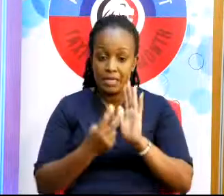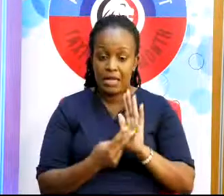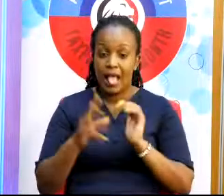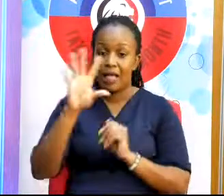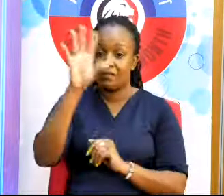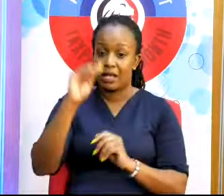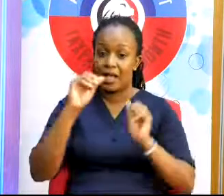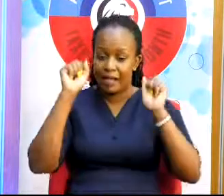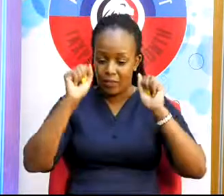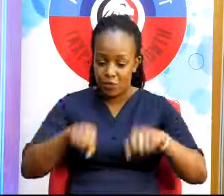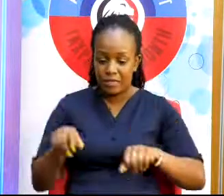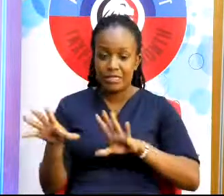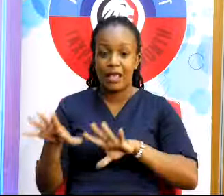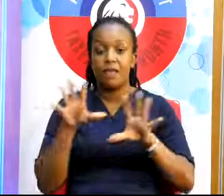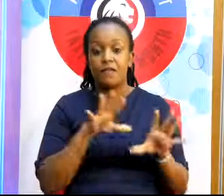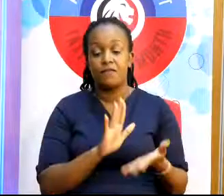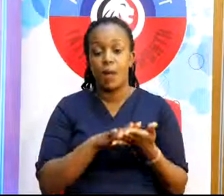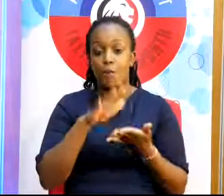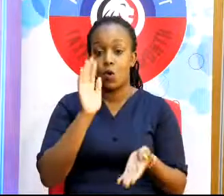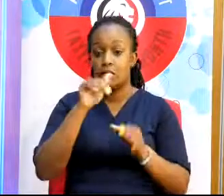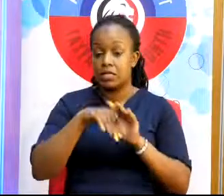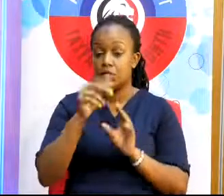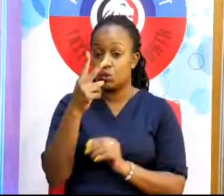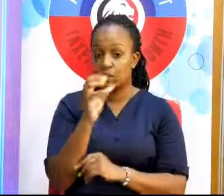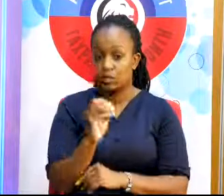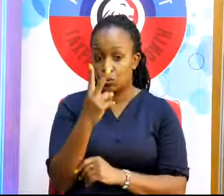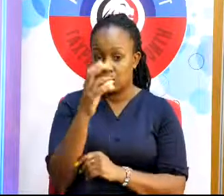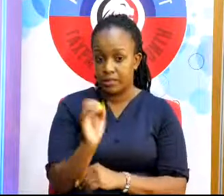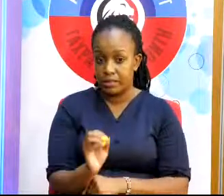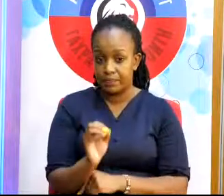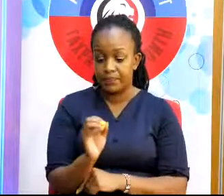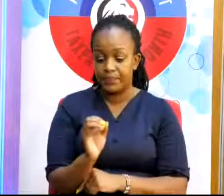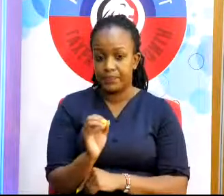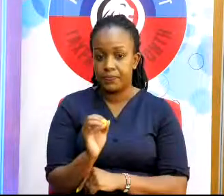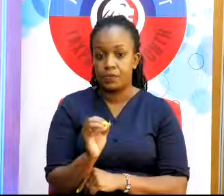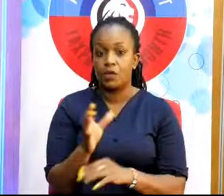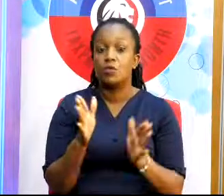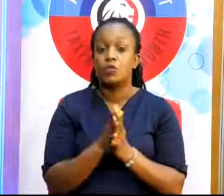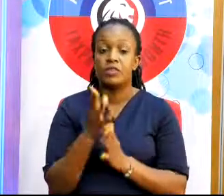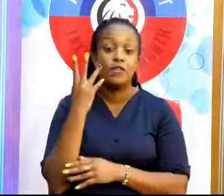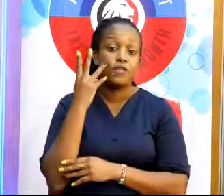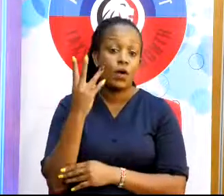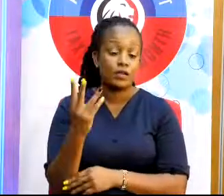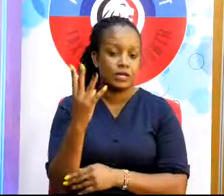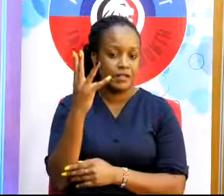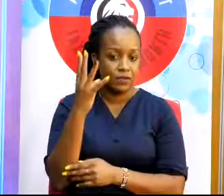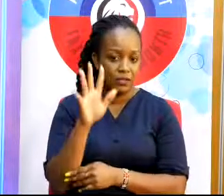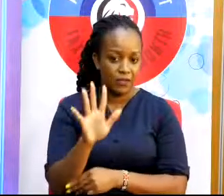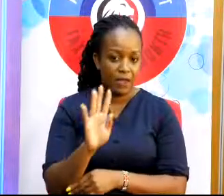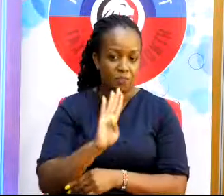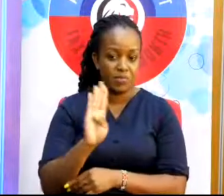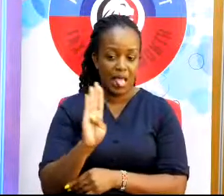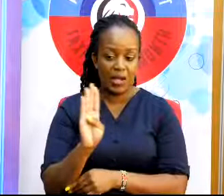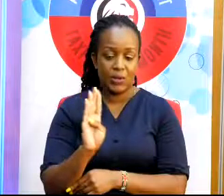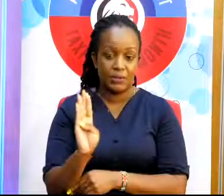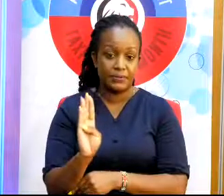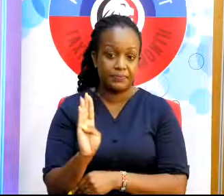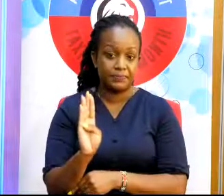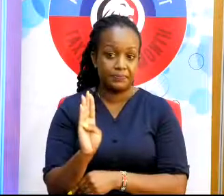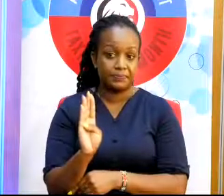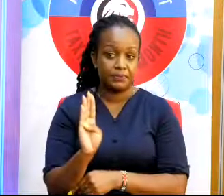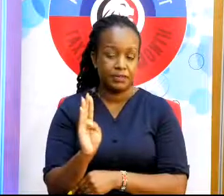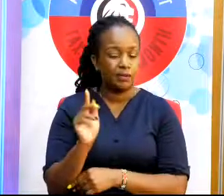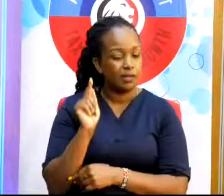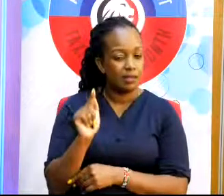between in 2020 of 445 billion baseline. So that's just